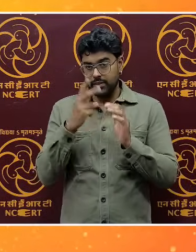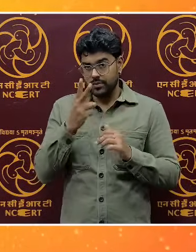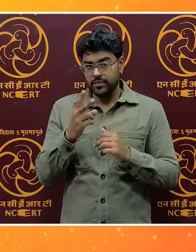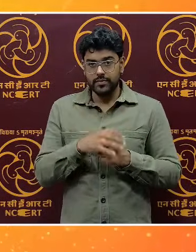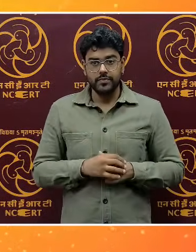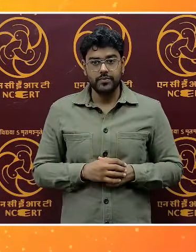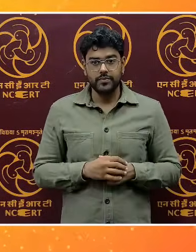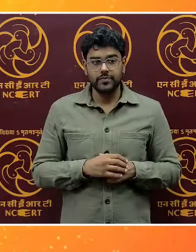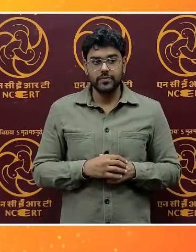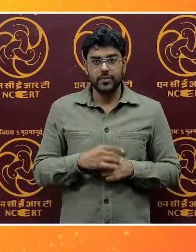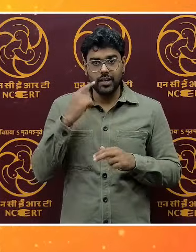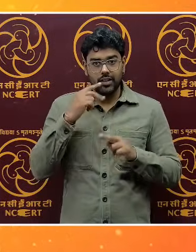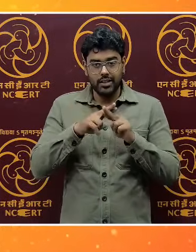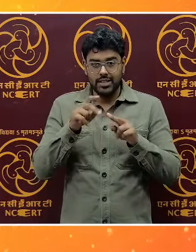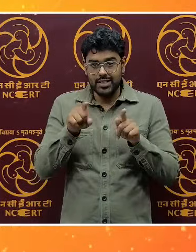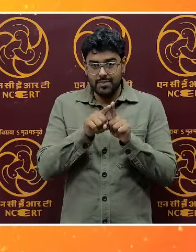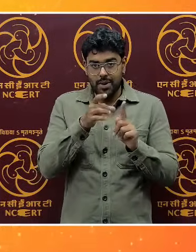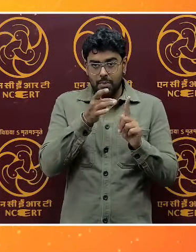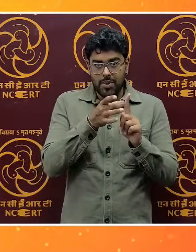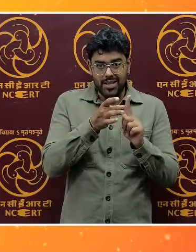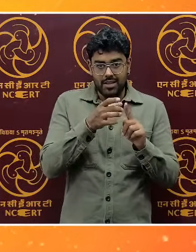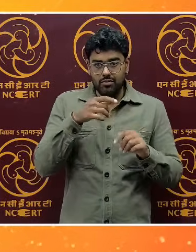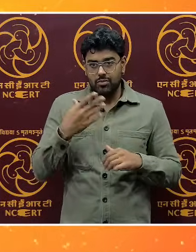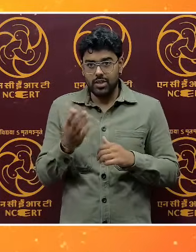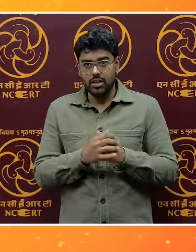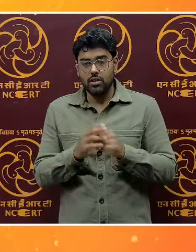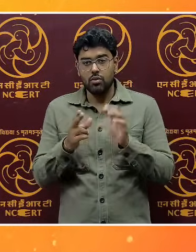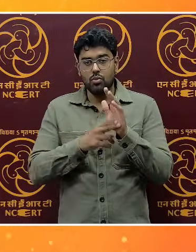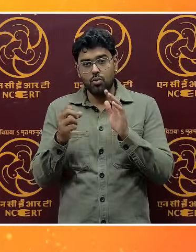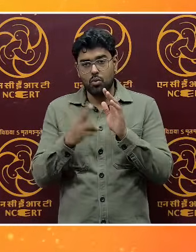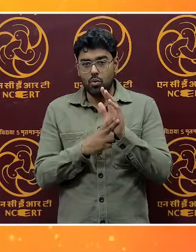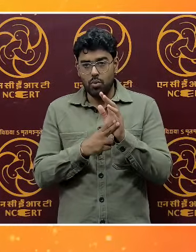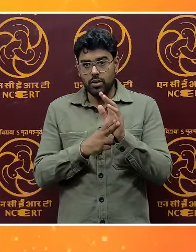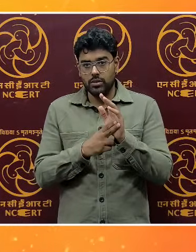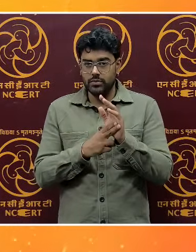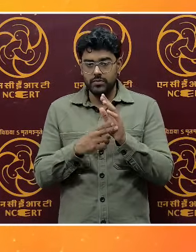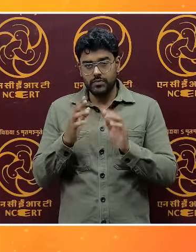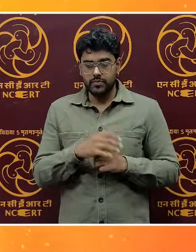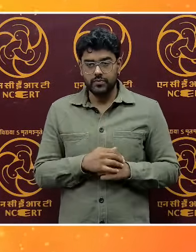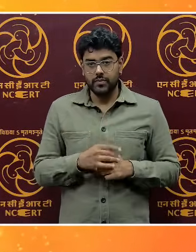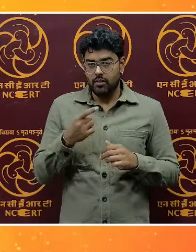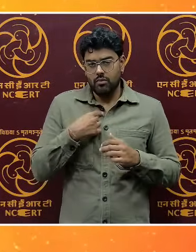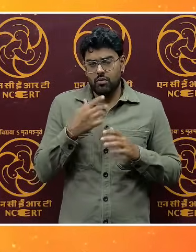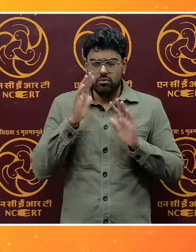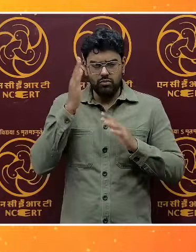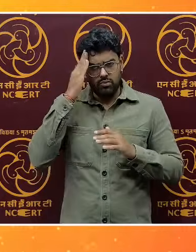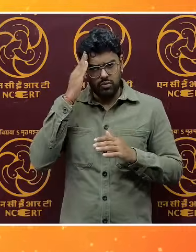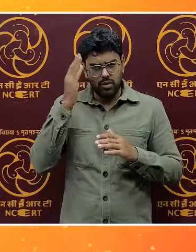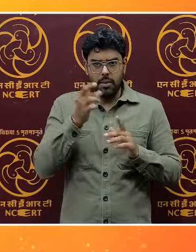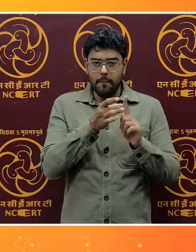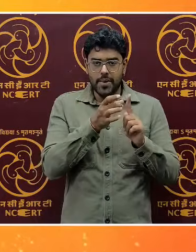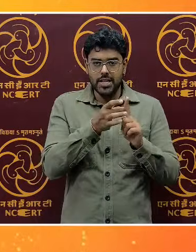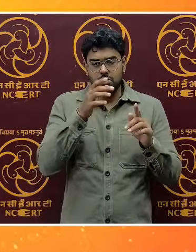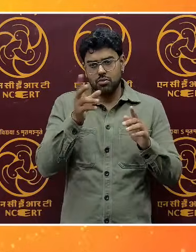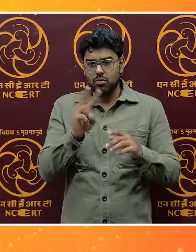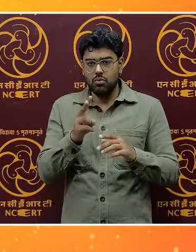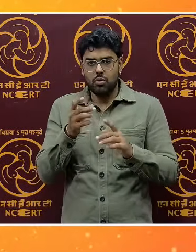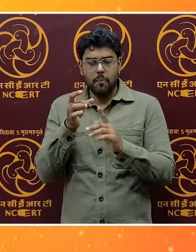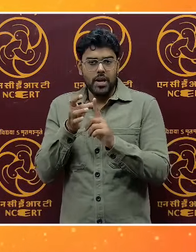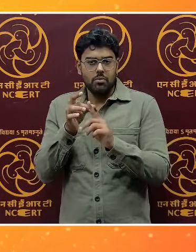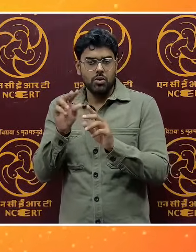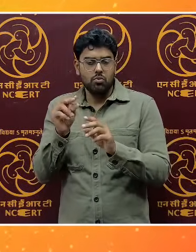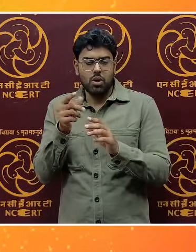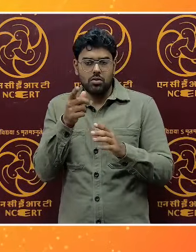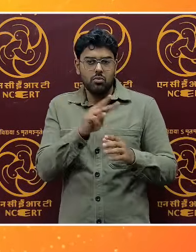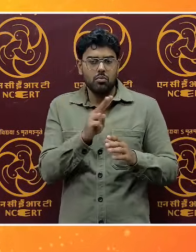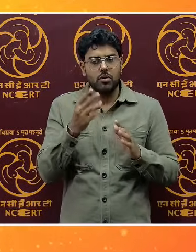fillings. Yeah. Now this is a metal and this is what? A non-metal. Now we know the general properties of metals and non-metals. That metals, they